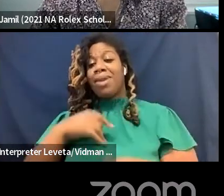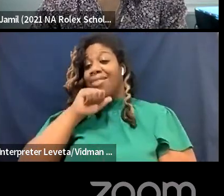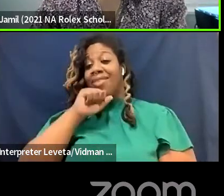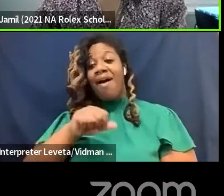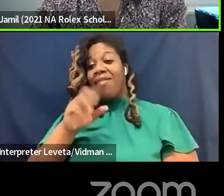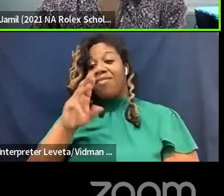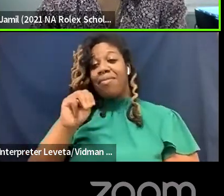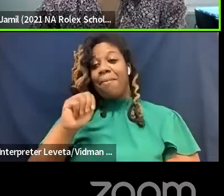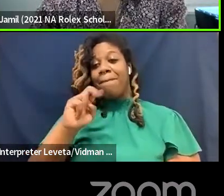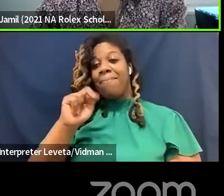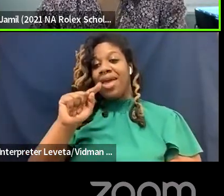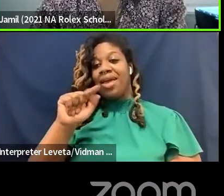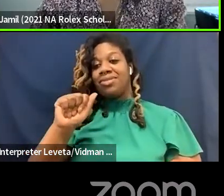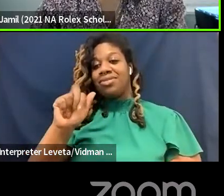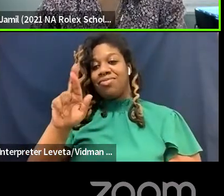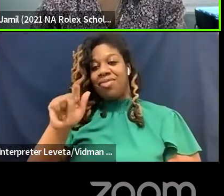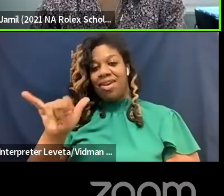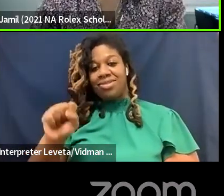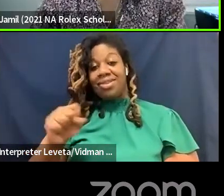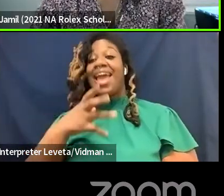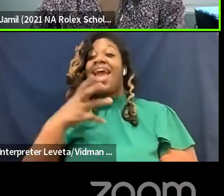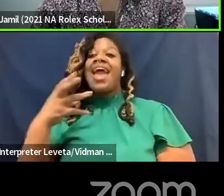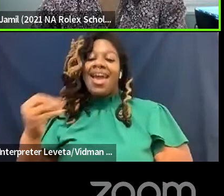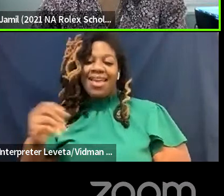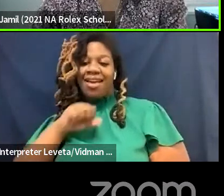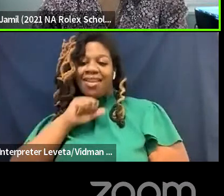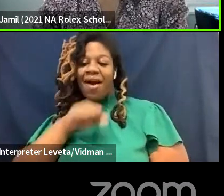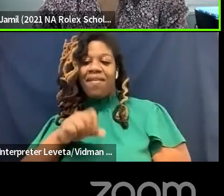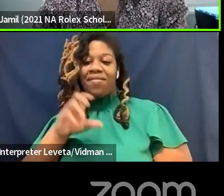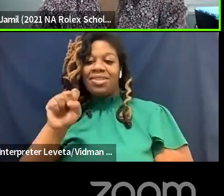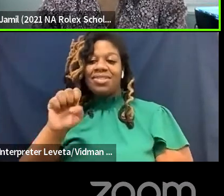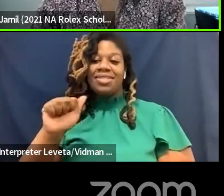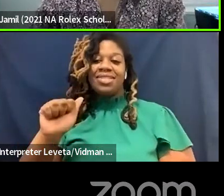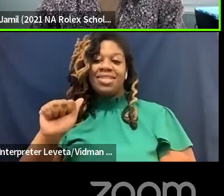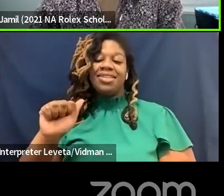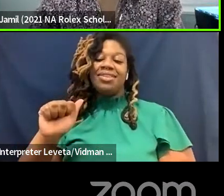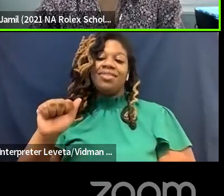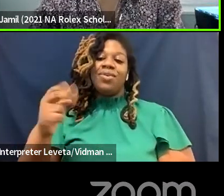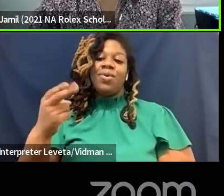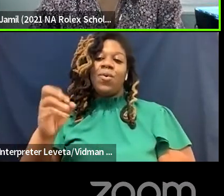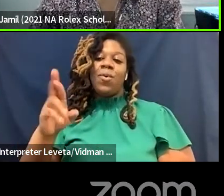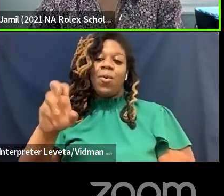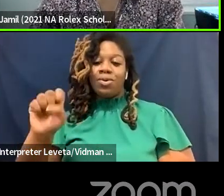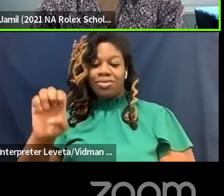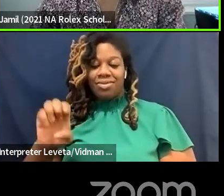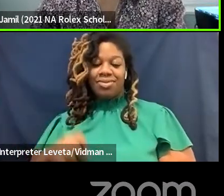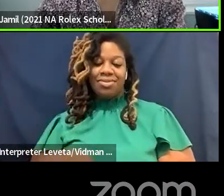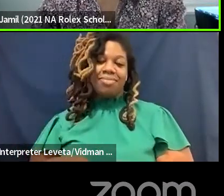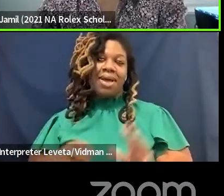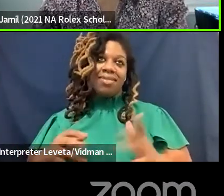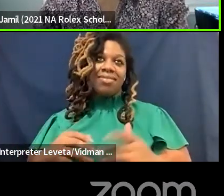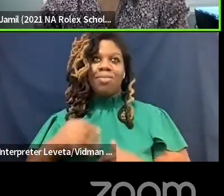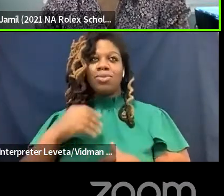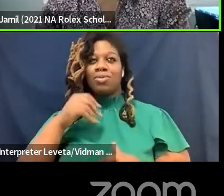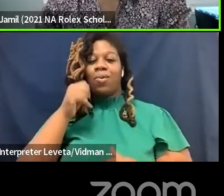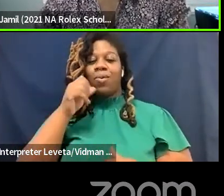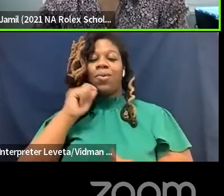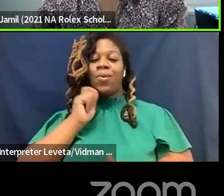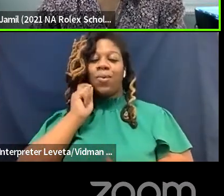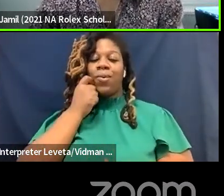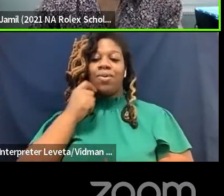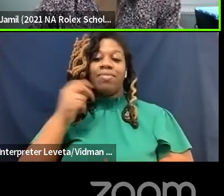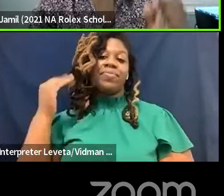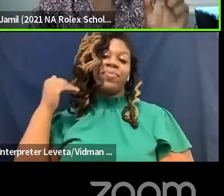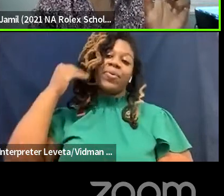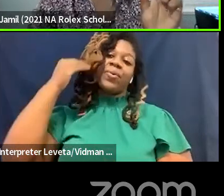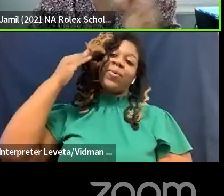And the people. I would say the best experience that I had was my first night dive. Once